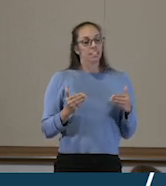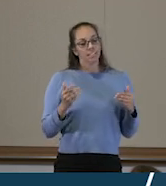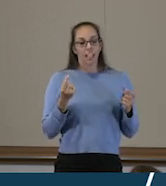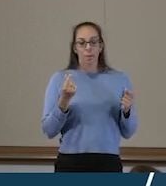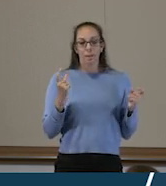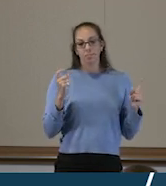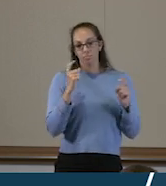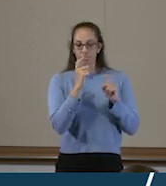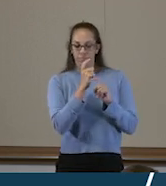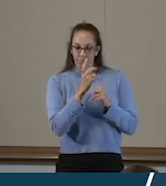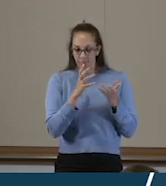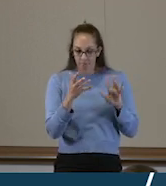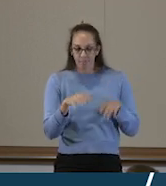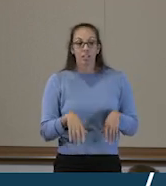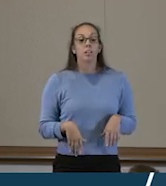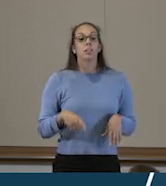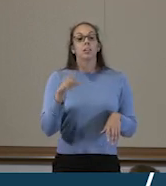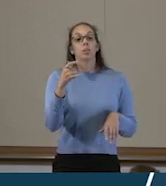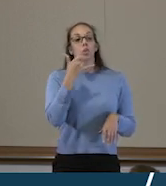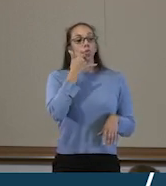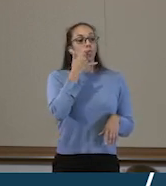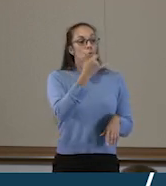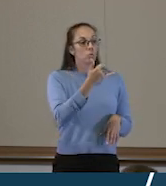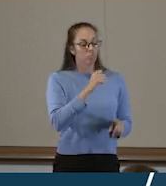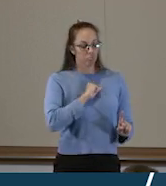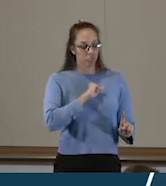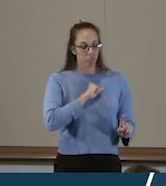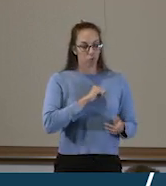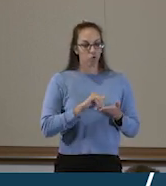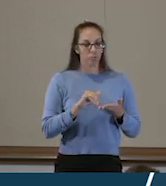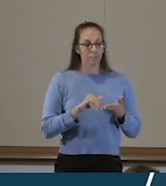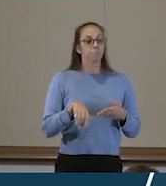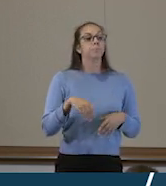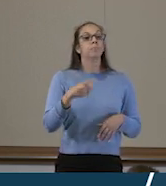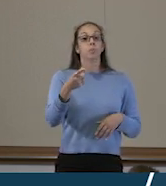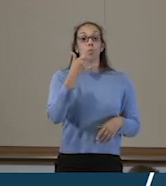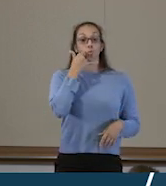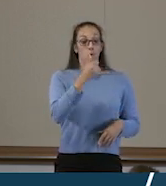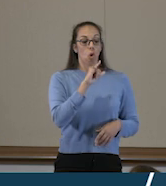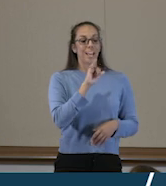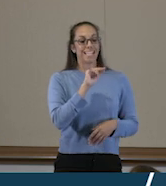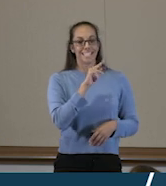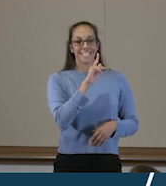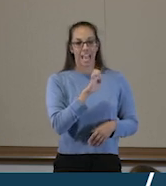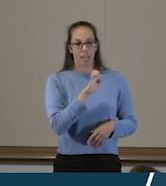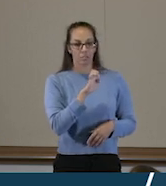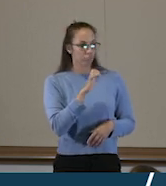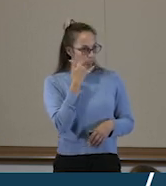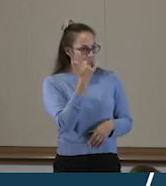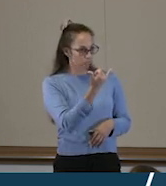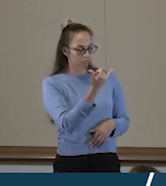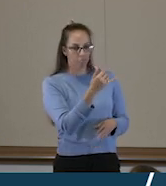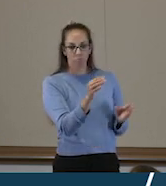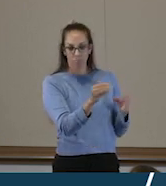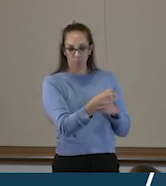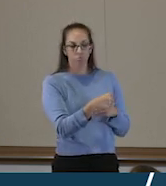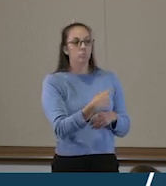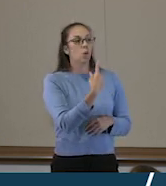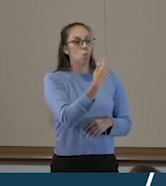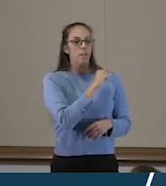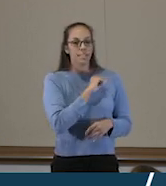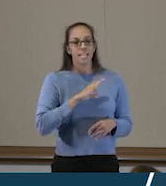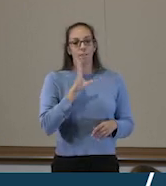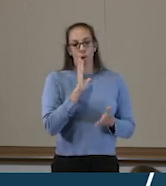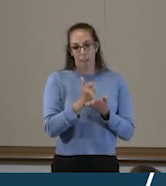So you call our intake line, excuse me, you call our intake line, and one of our lovely intake staff will assist